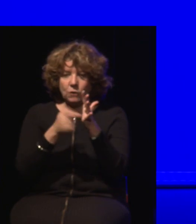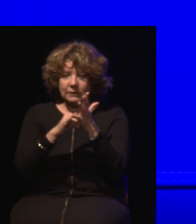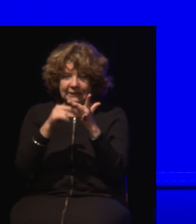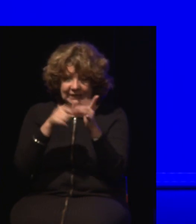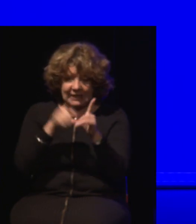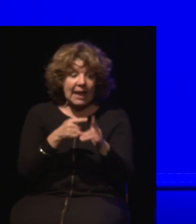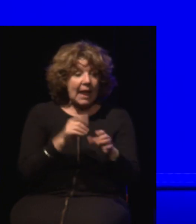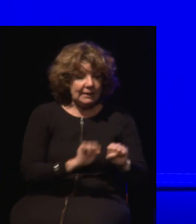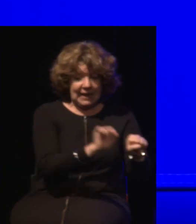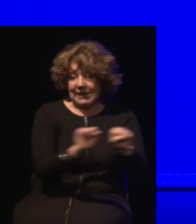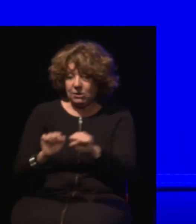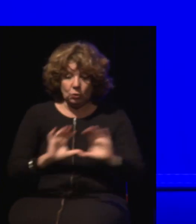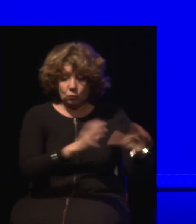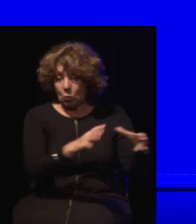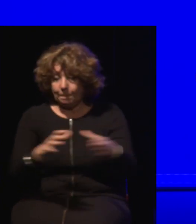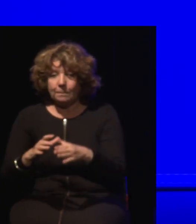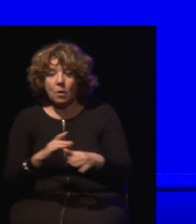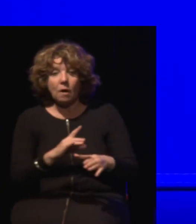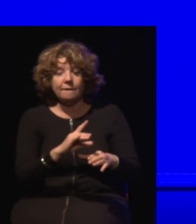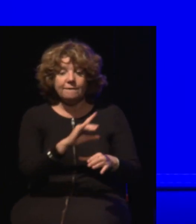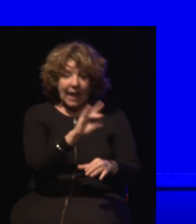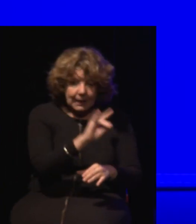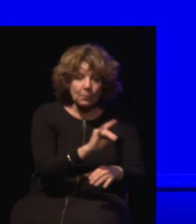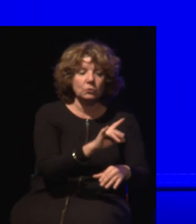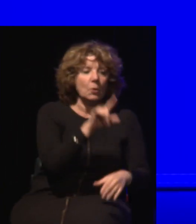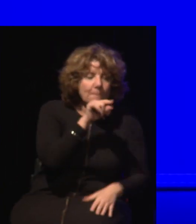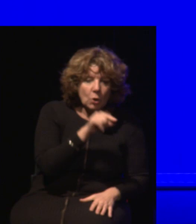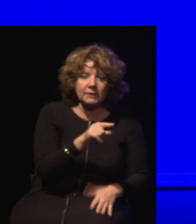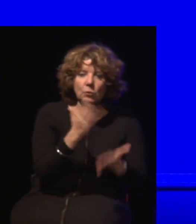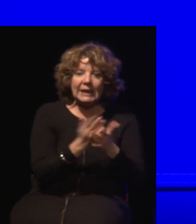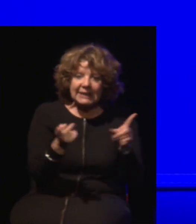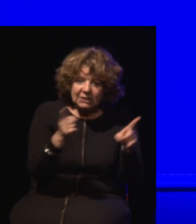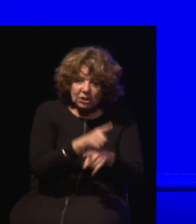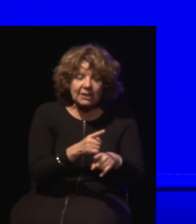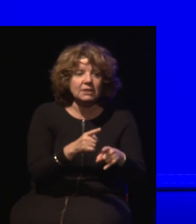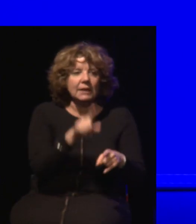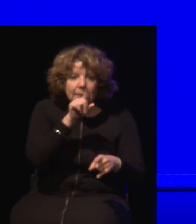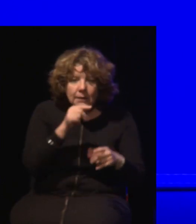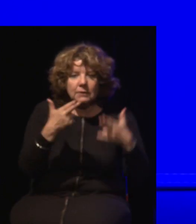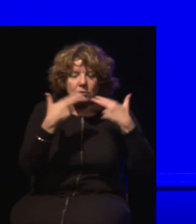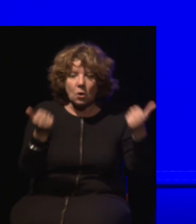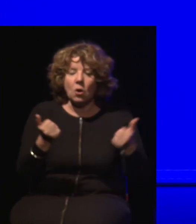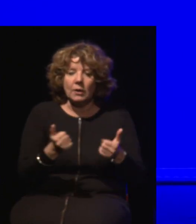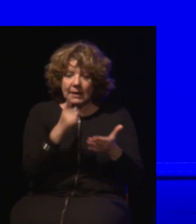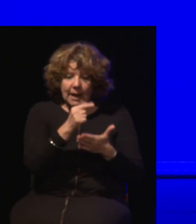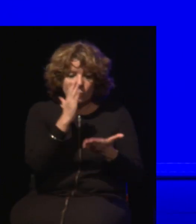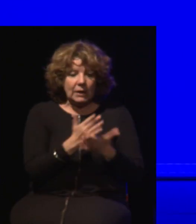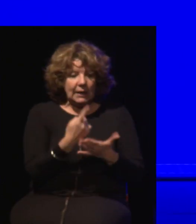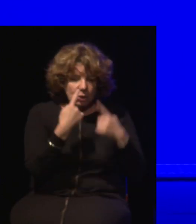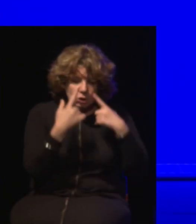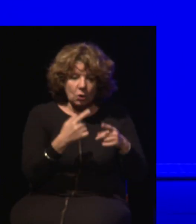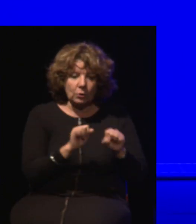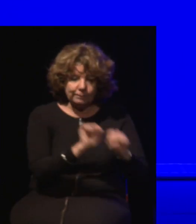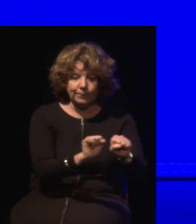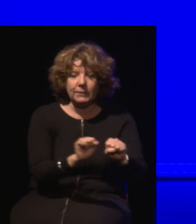to an interesting idea. That changes in repertoire and vocal behaviour can be indicative of the